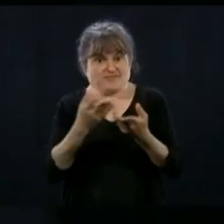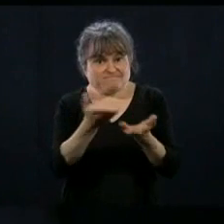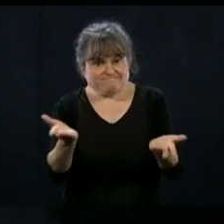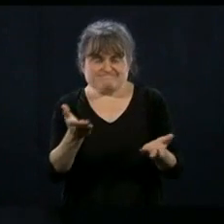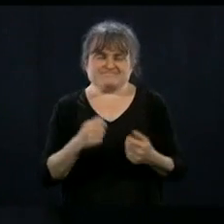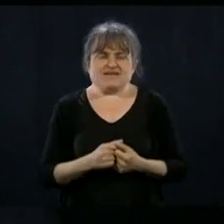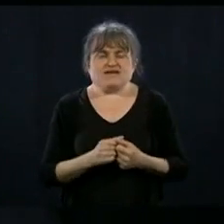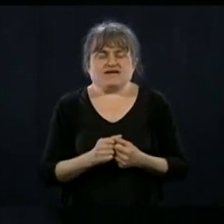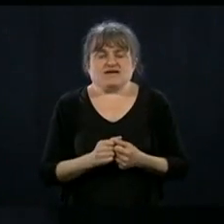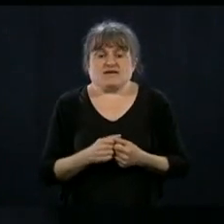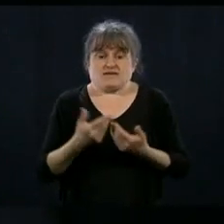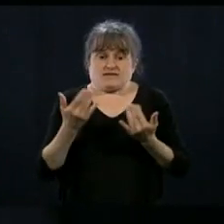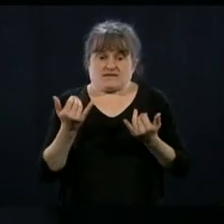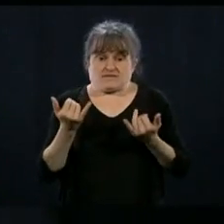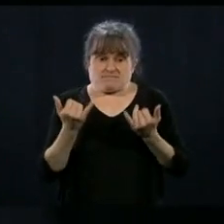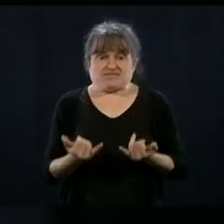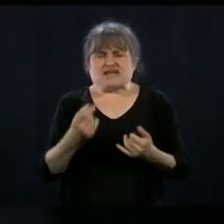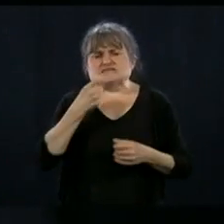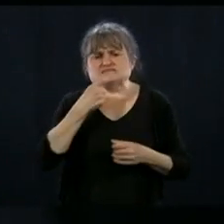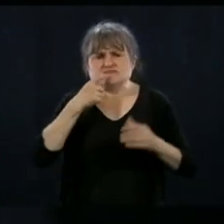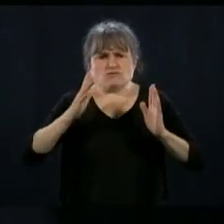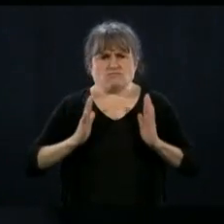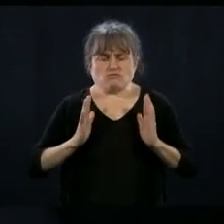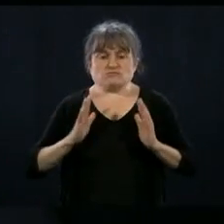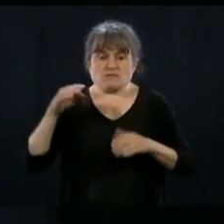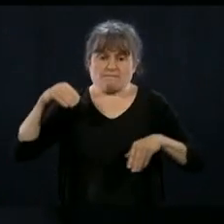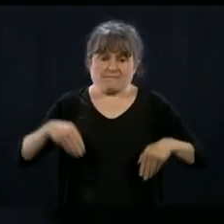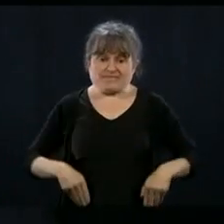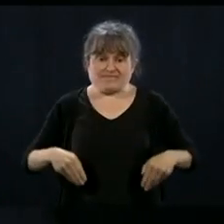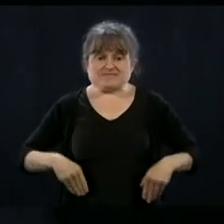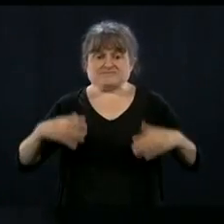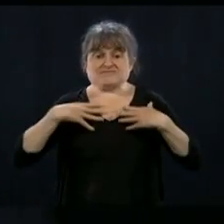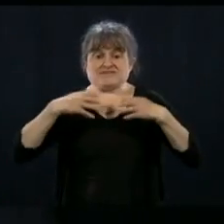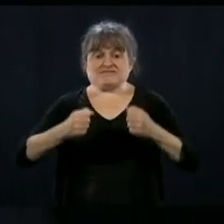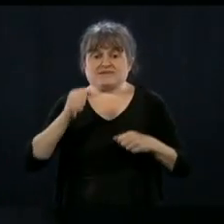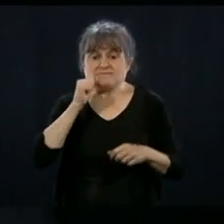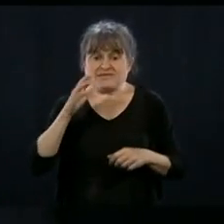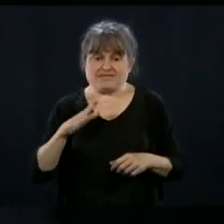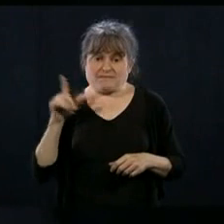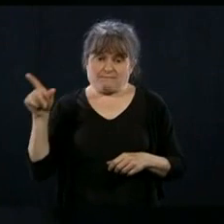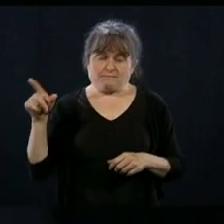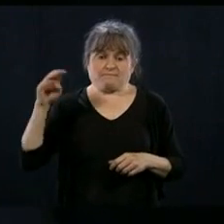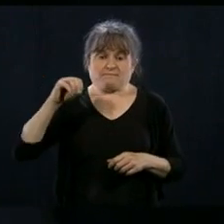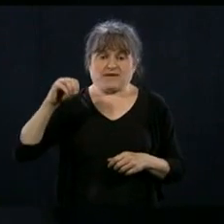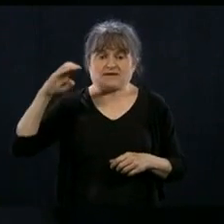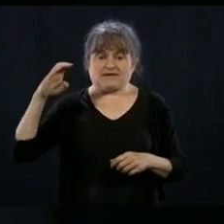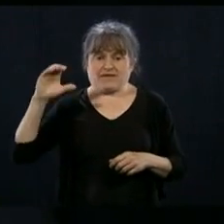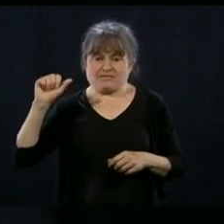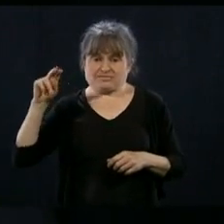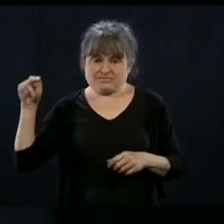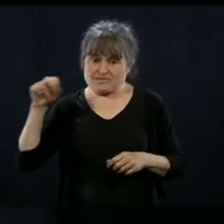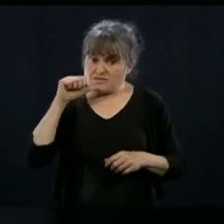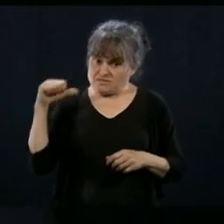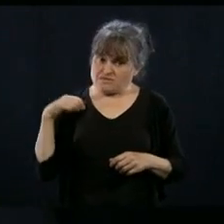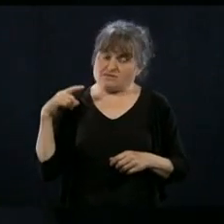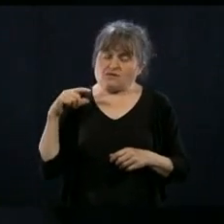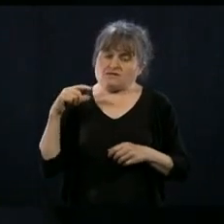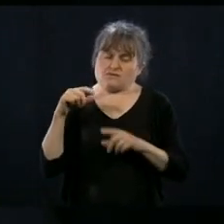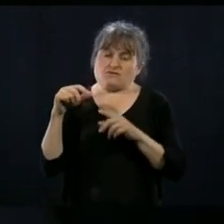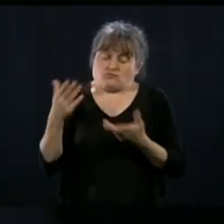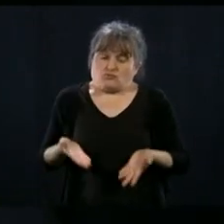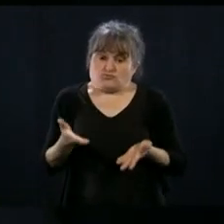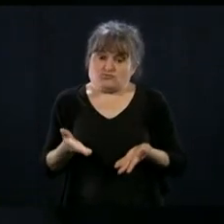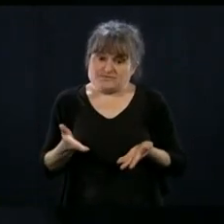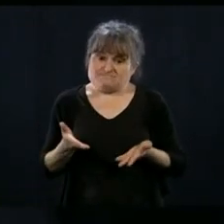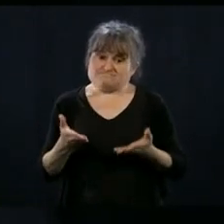back. It is the turn of the Minister of Health to have a day off today. She has a long